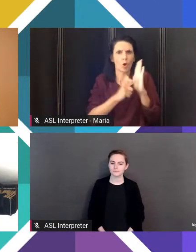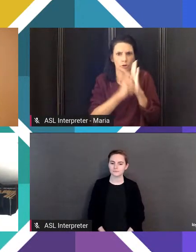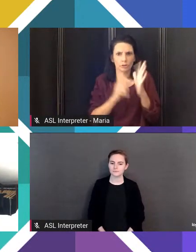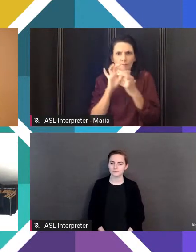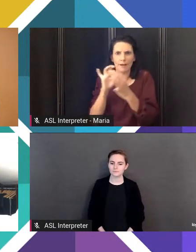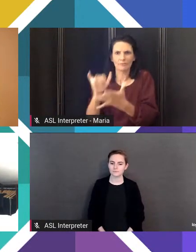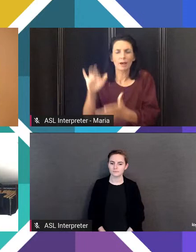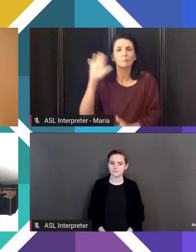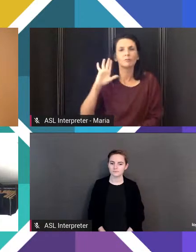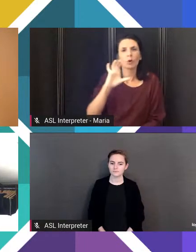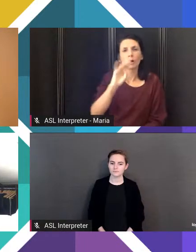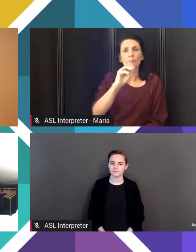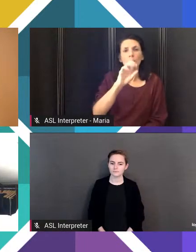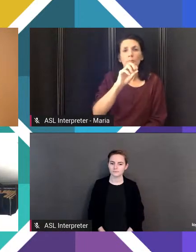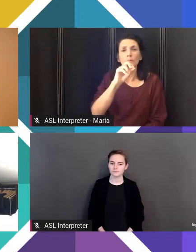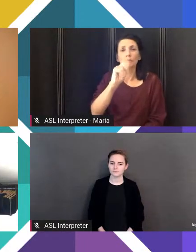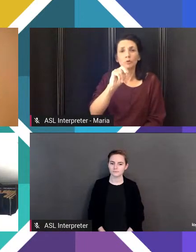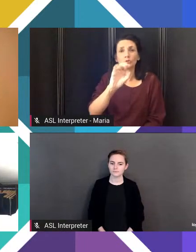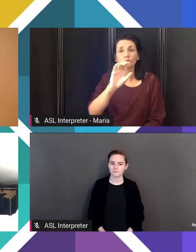Moonchild.